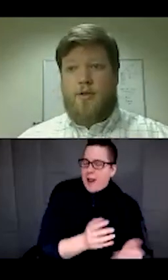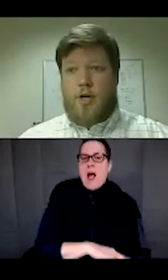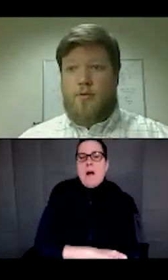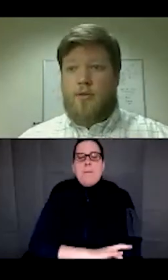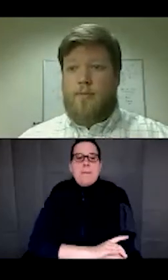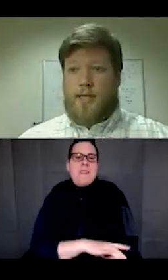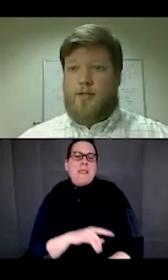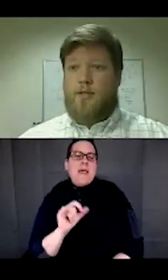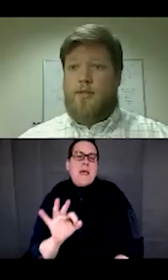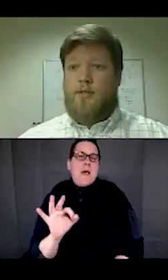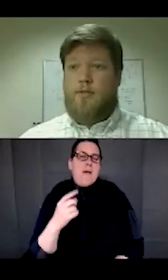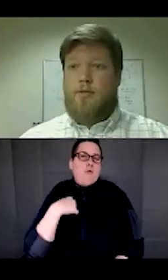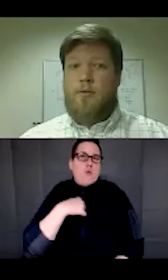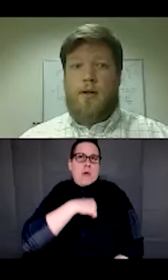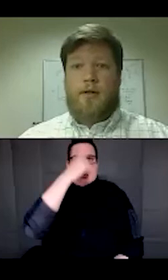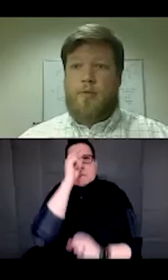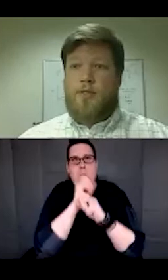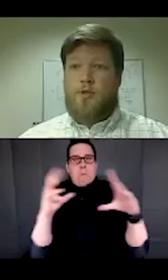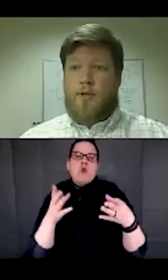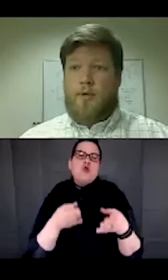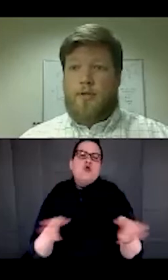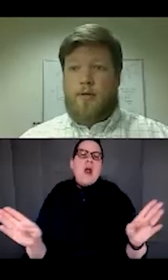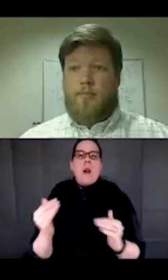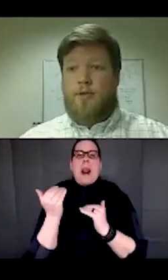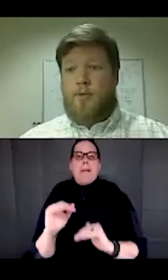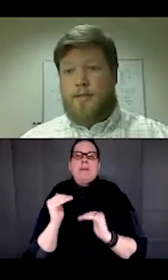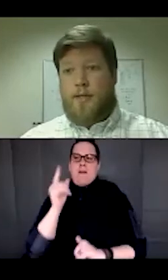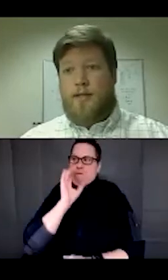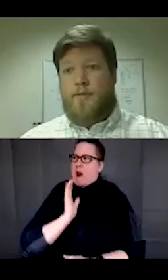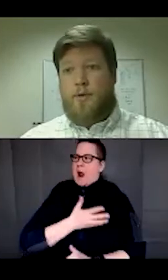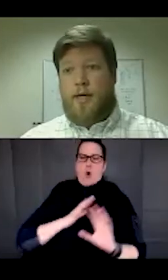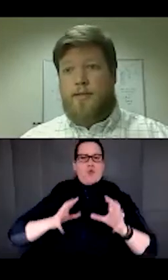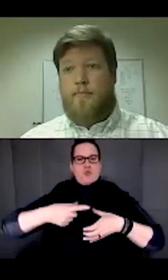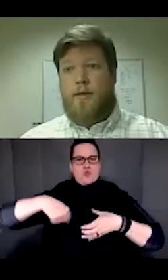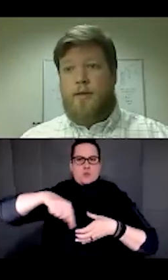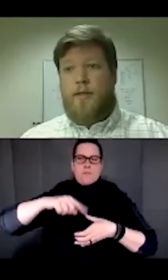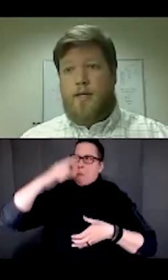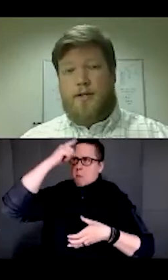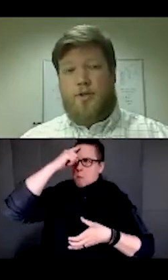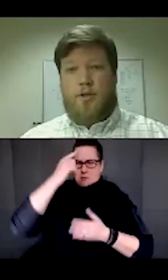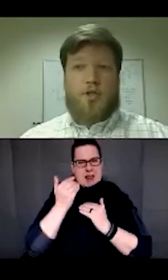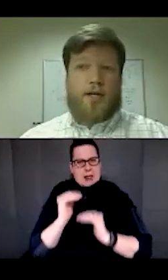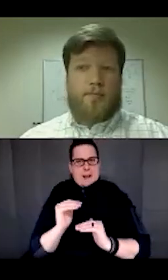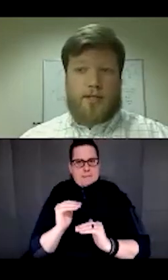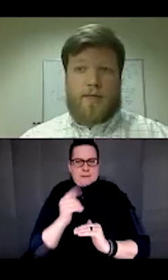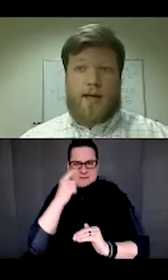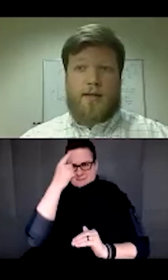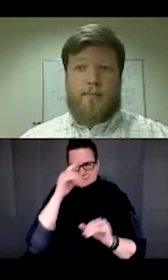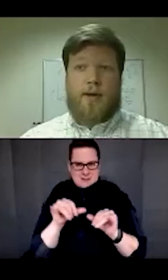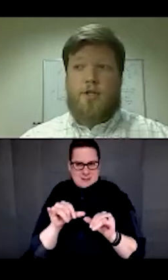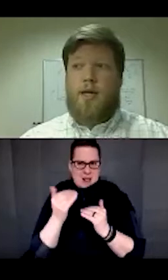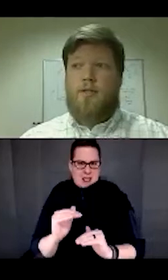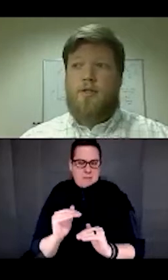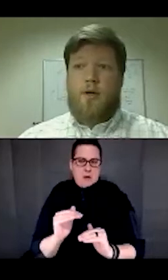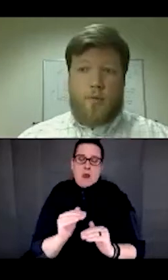there are general limitations to human social networks that are imposed by the size of our brains, the internet shouldn't change much of that. It